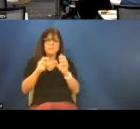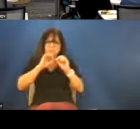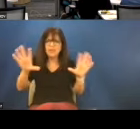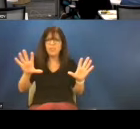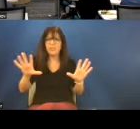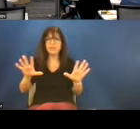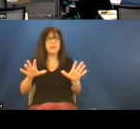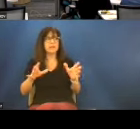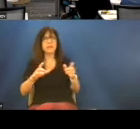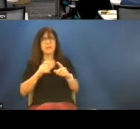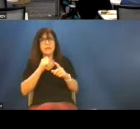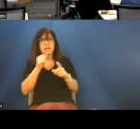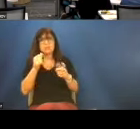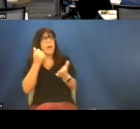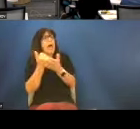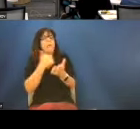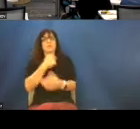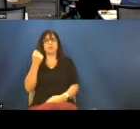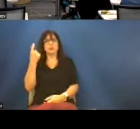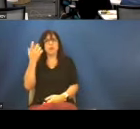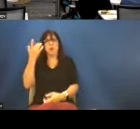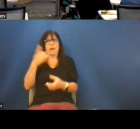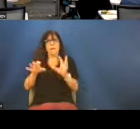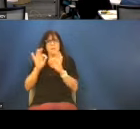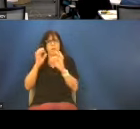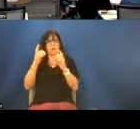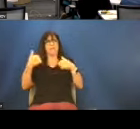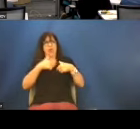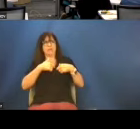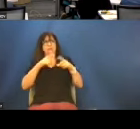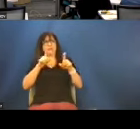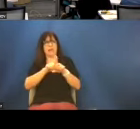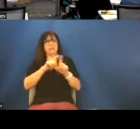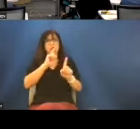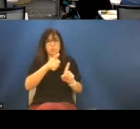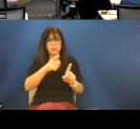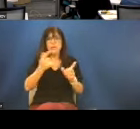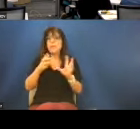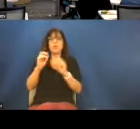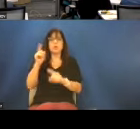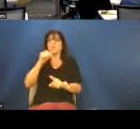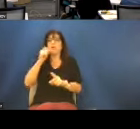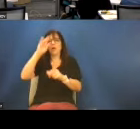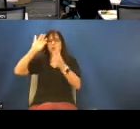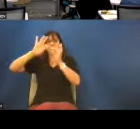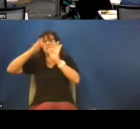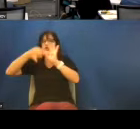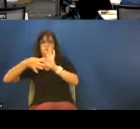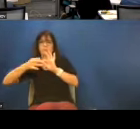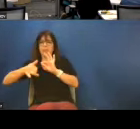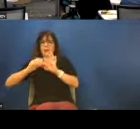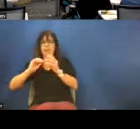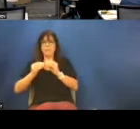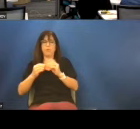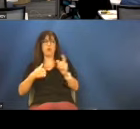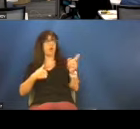something, understand- but not much. How it should be just important to us as it is you. It should be important to you, but you don't have to interpret it. Does that make